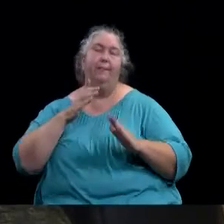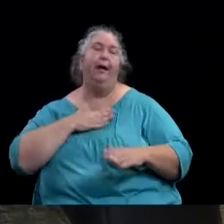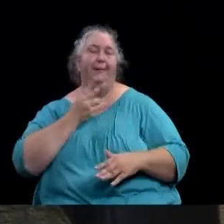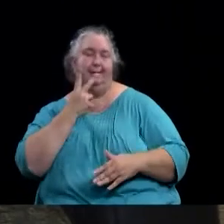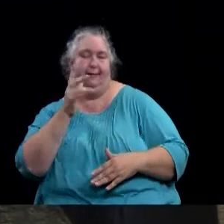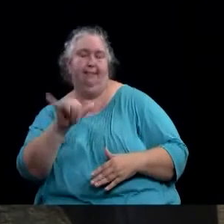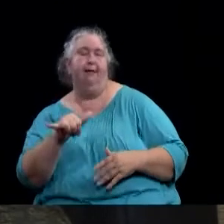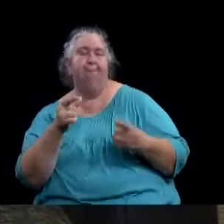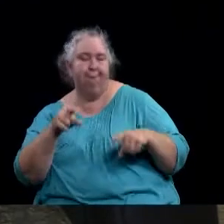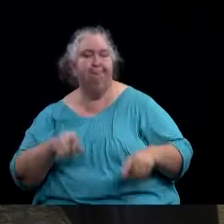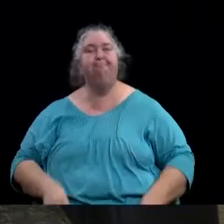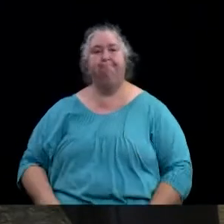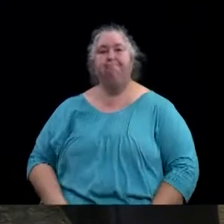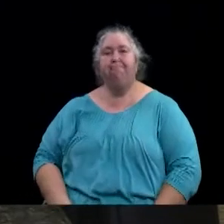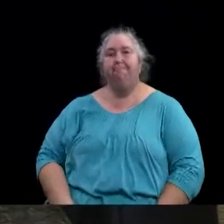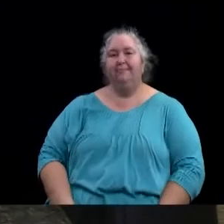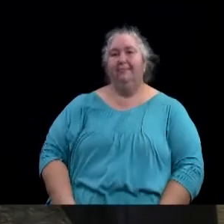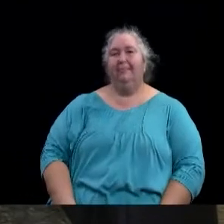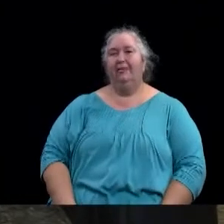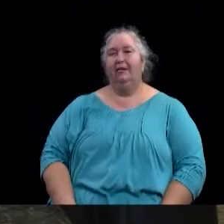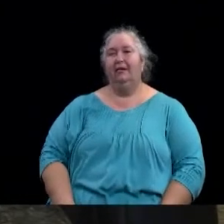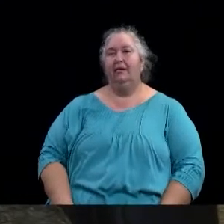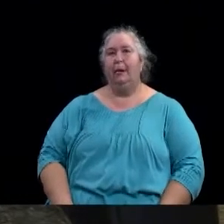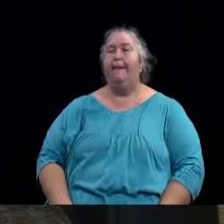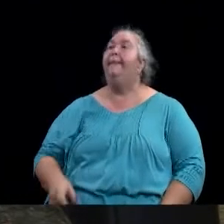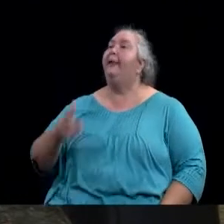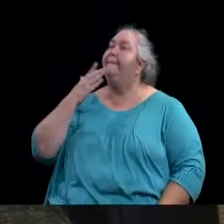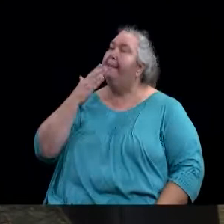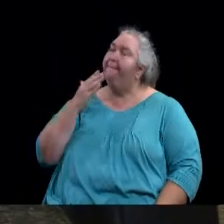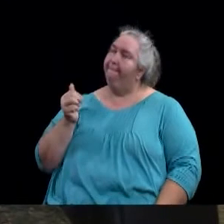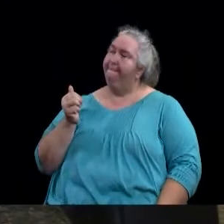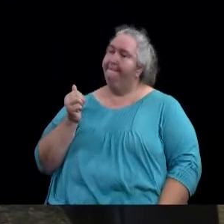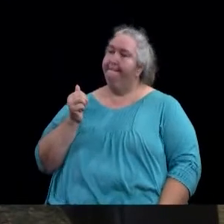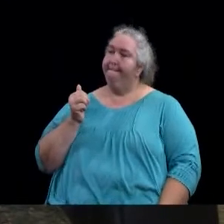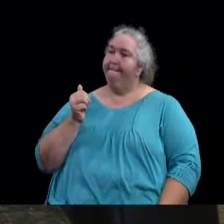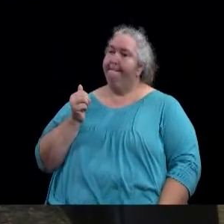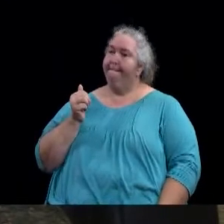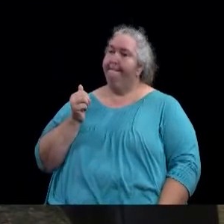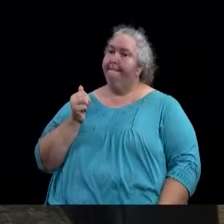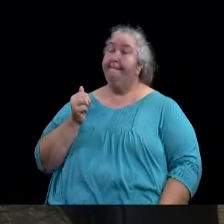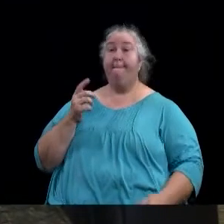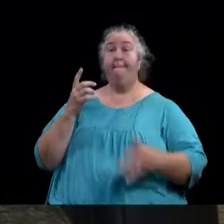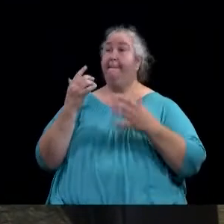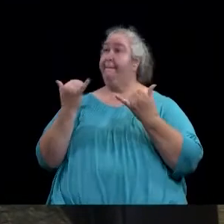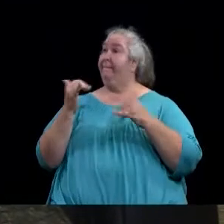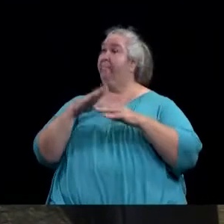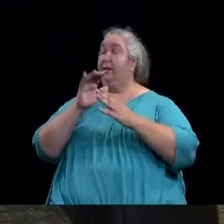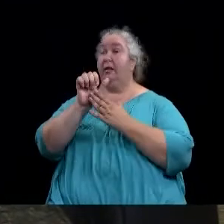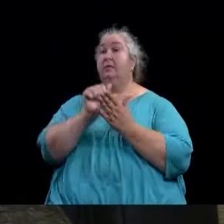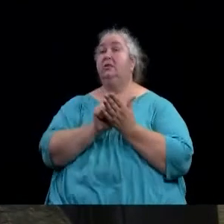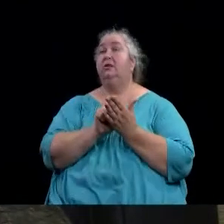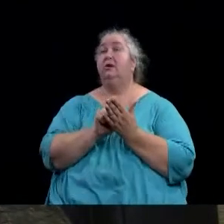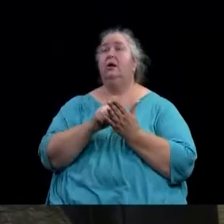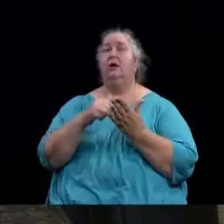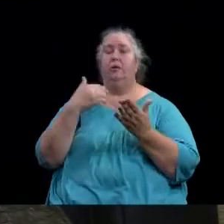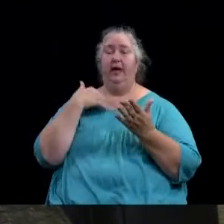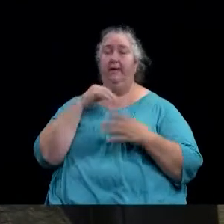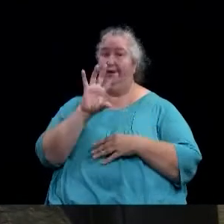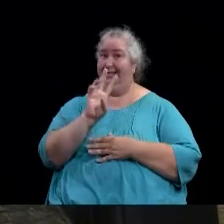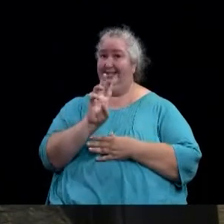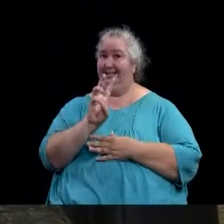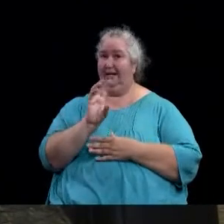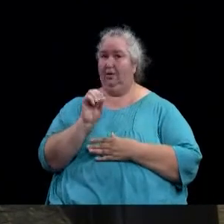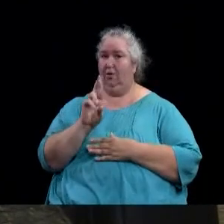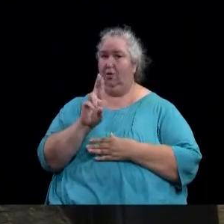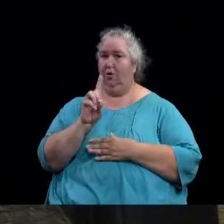Thank you, Councilmember. Today on your agenda, Council, we have 6 ordinances. They're all second readings. And if